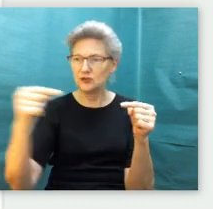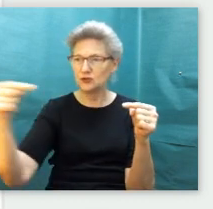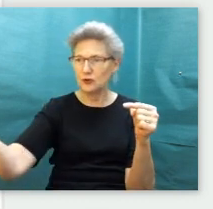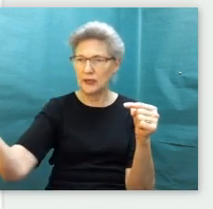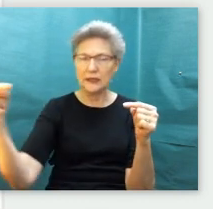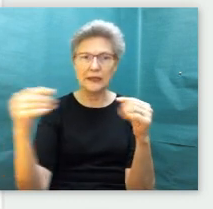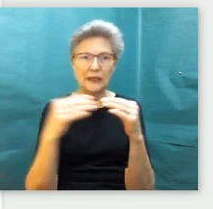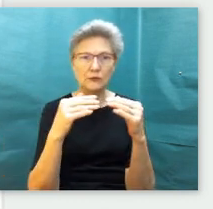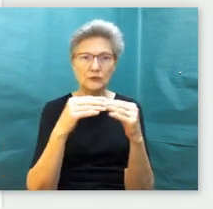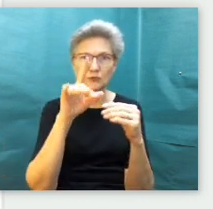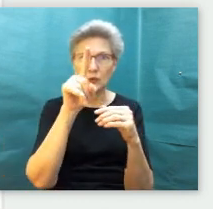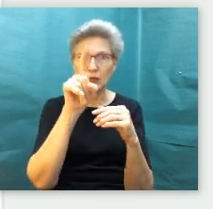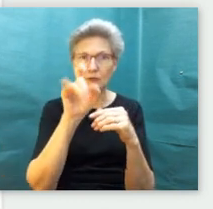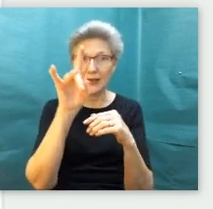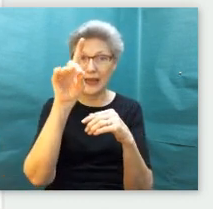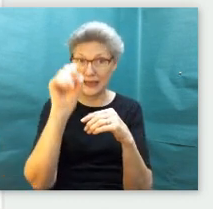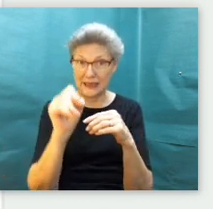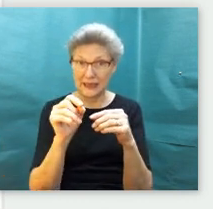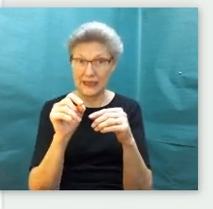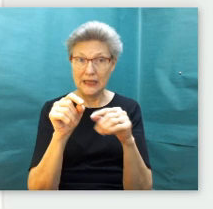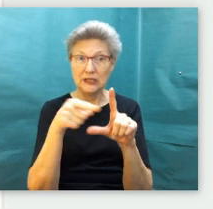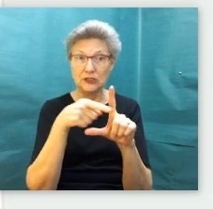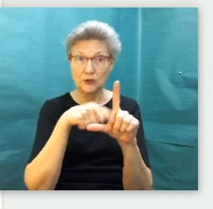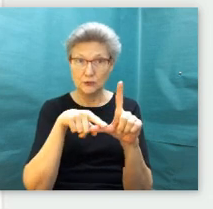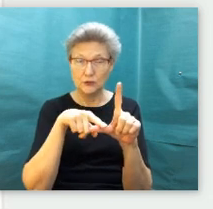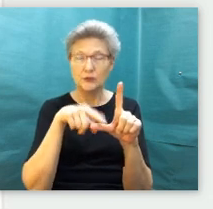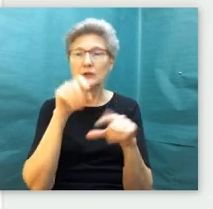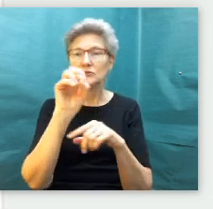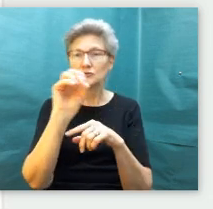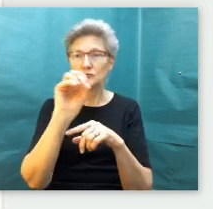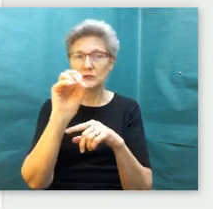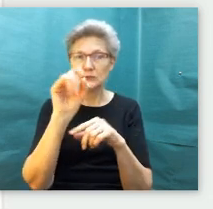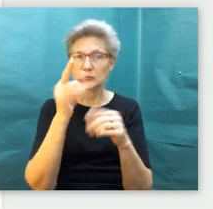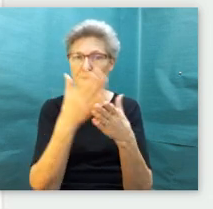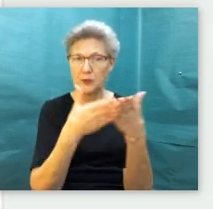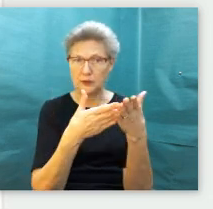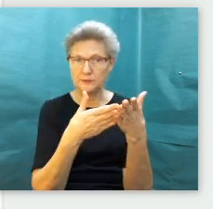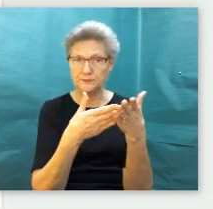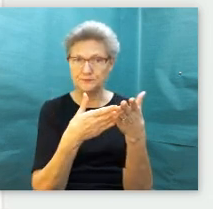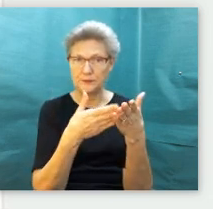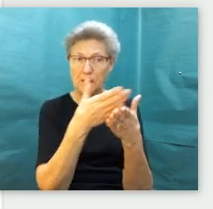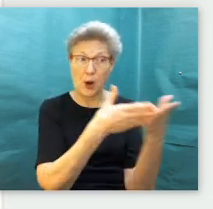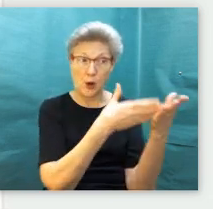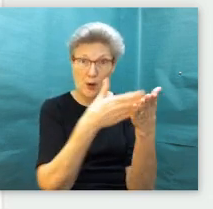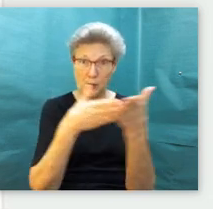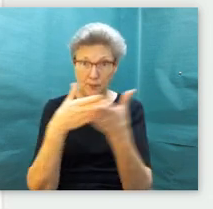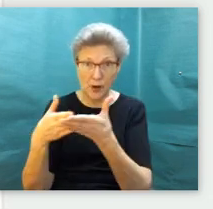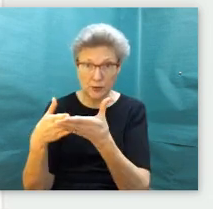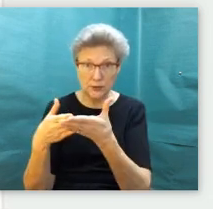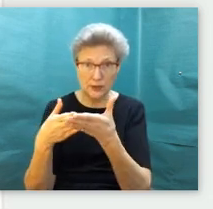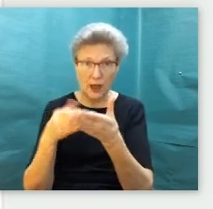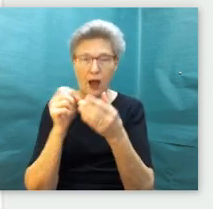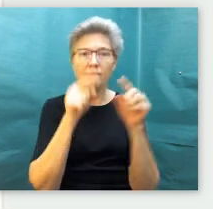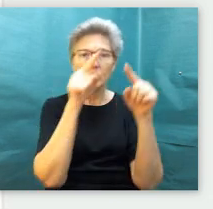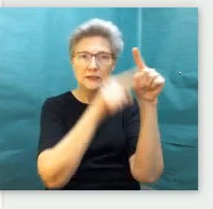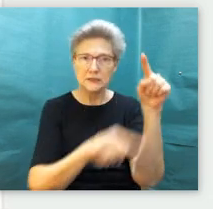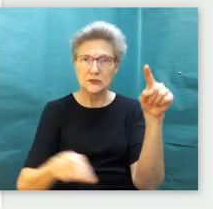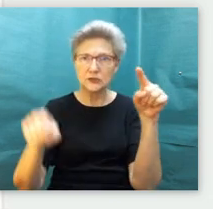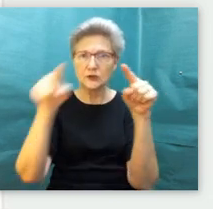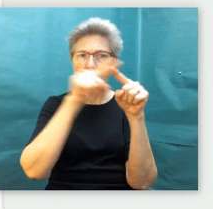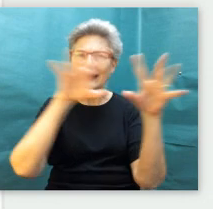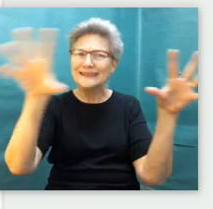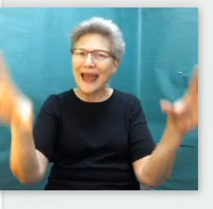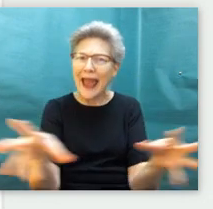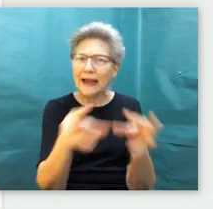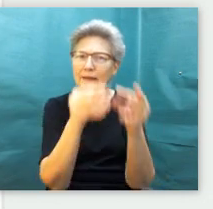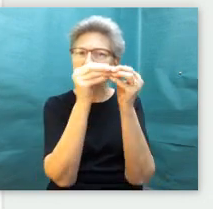plus my 180 degrees would be part. Now, let's double check our work by adding these together. And when